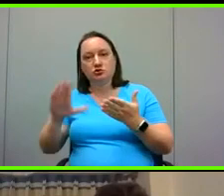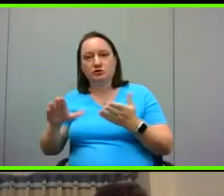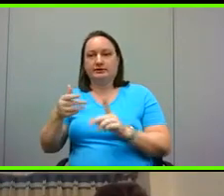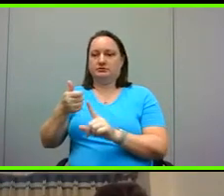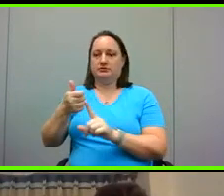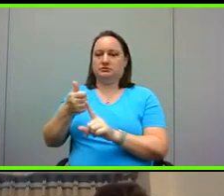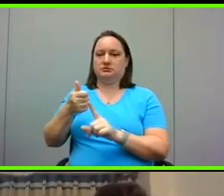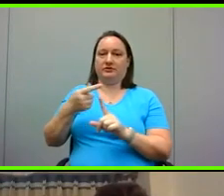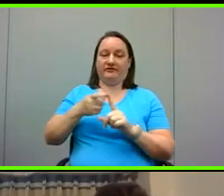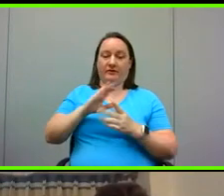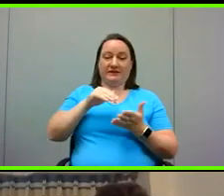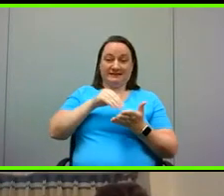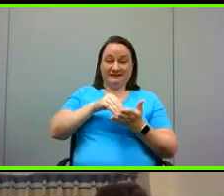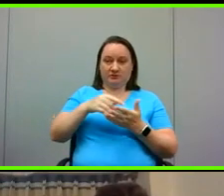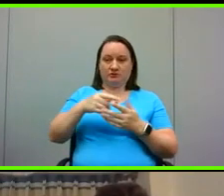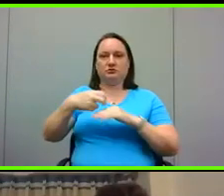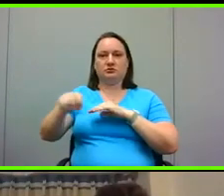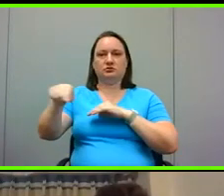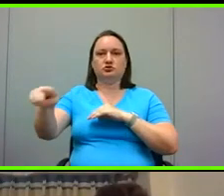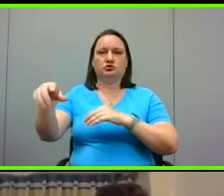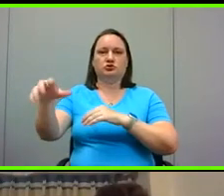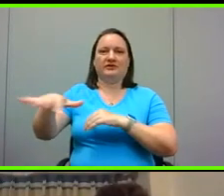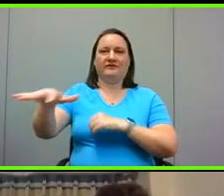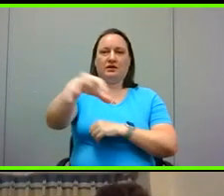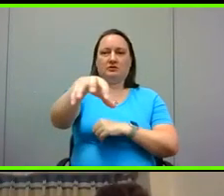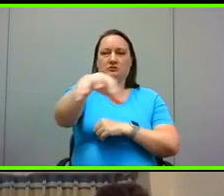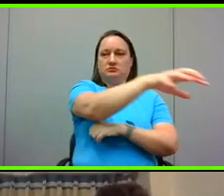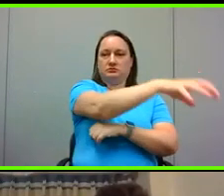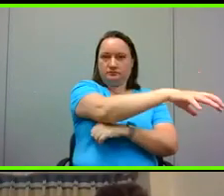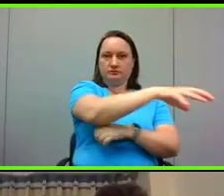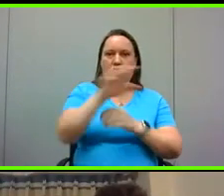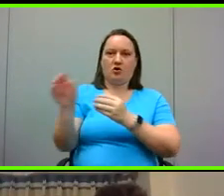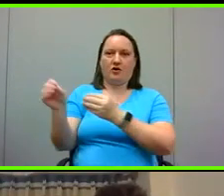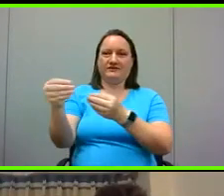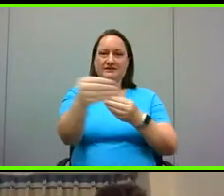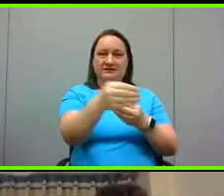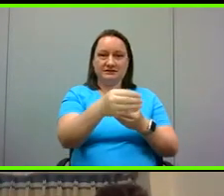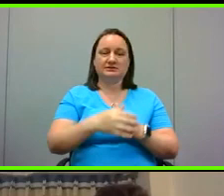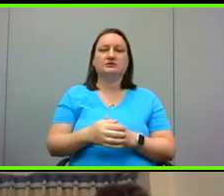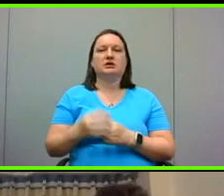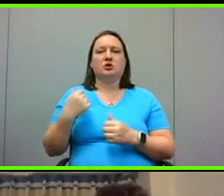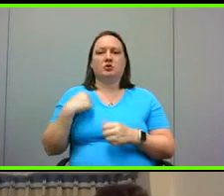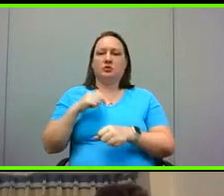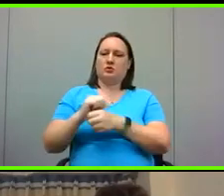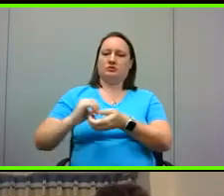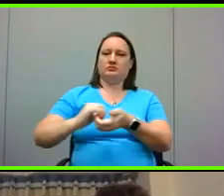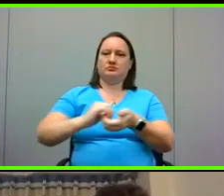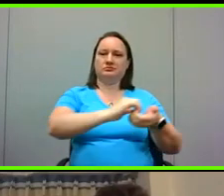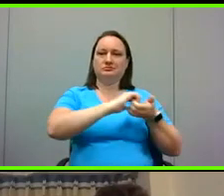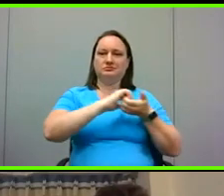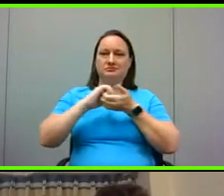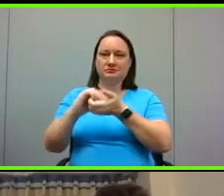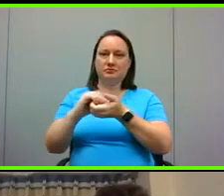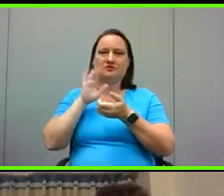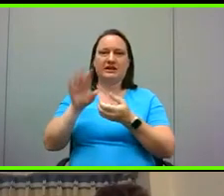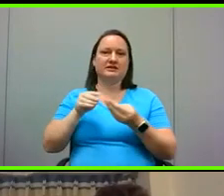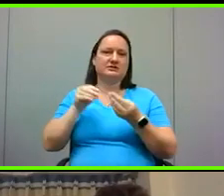and the counseling team at the center and in the field, we work collaboratively together to make that have a smooth